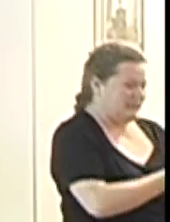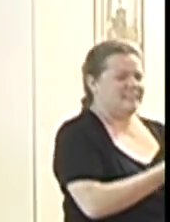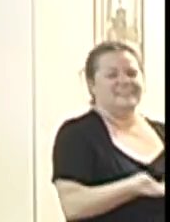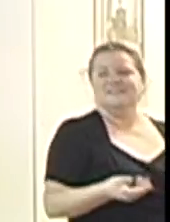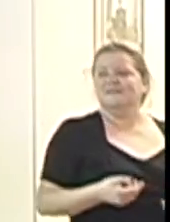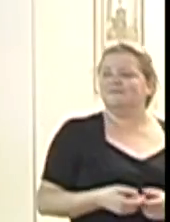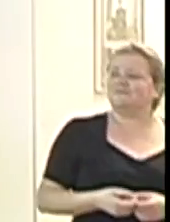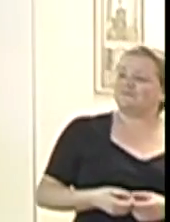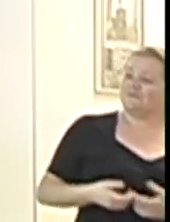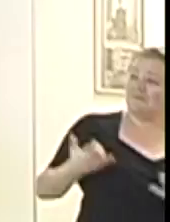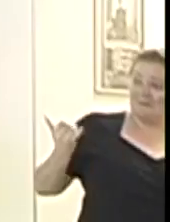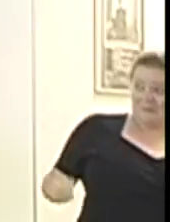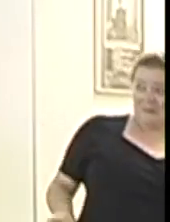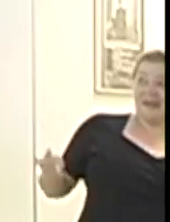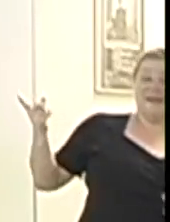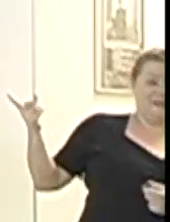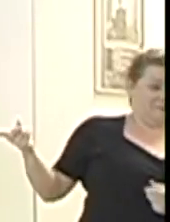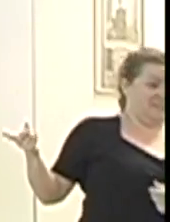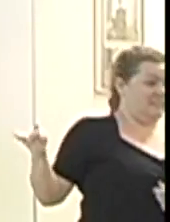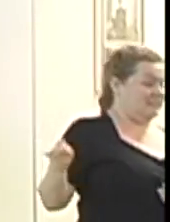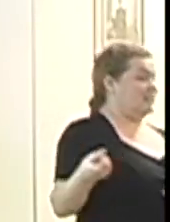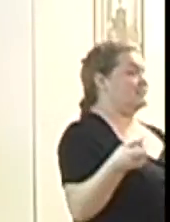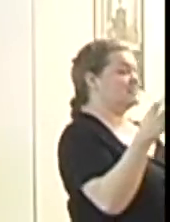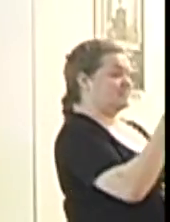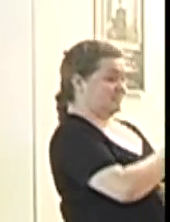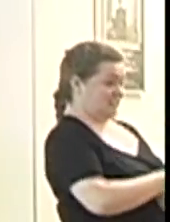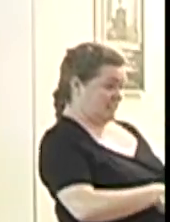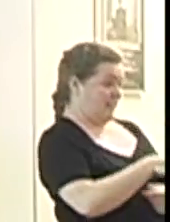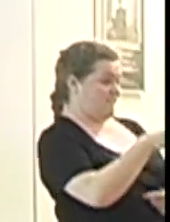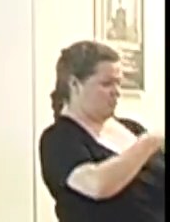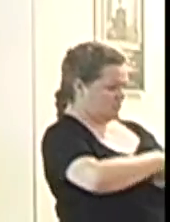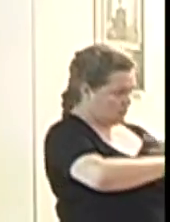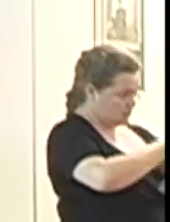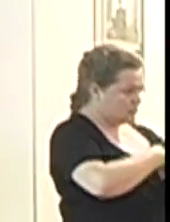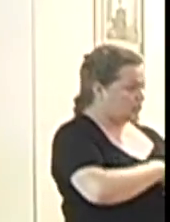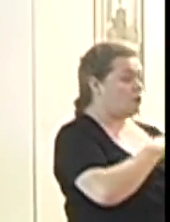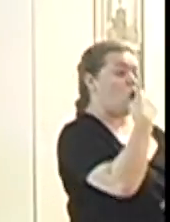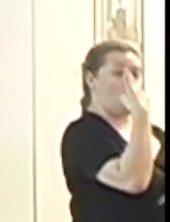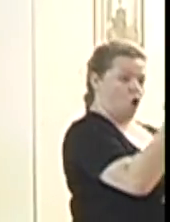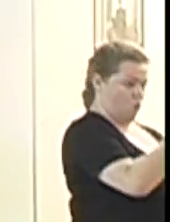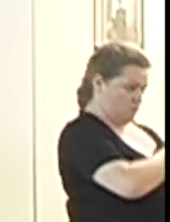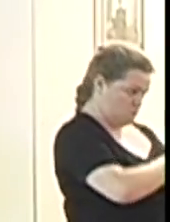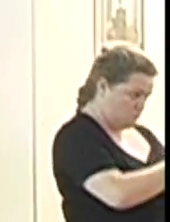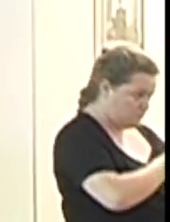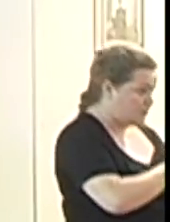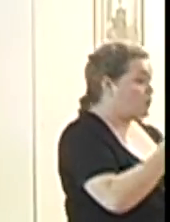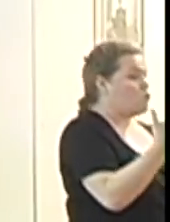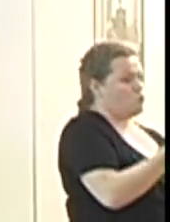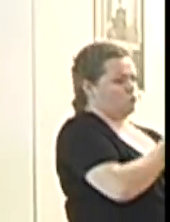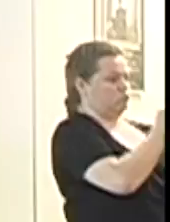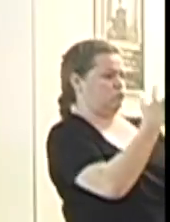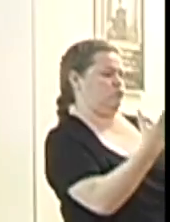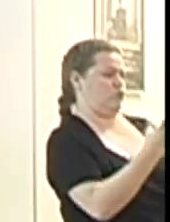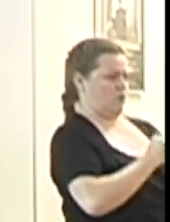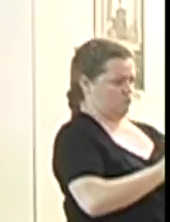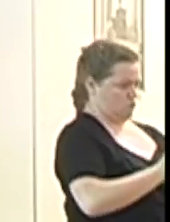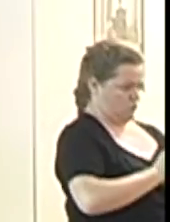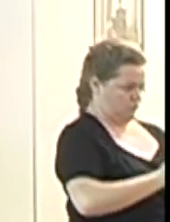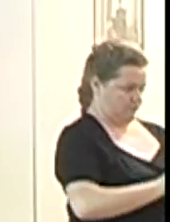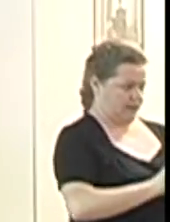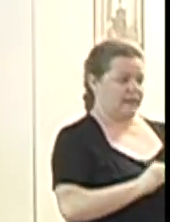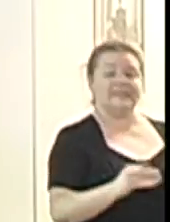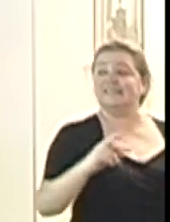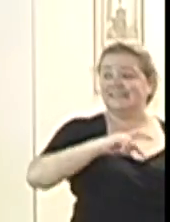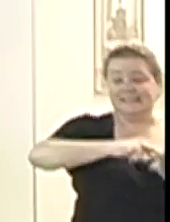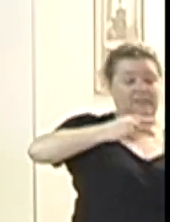look at children's production of mono and multicyclic signs. That is, we look at children's production of an adult target